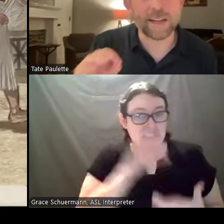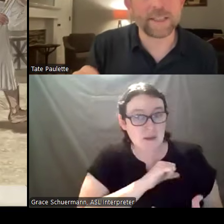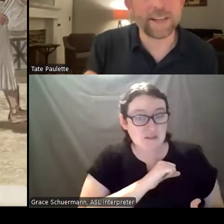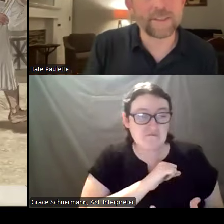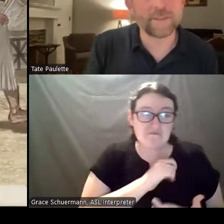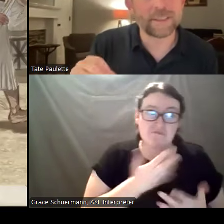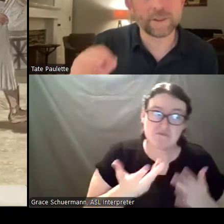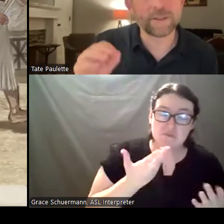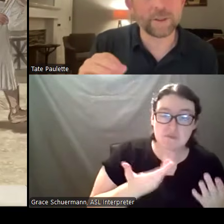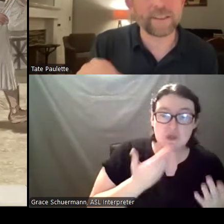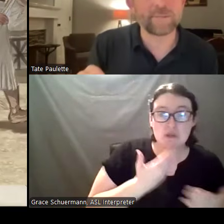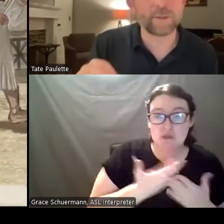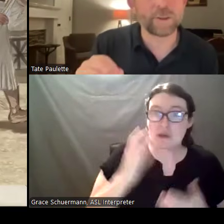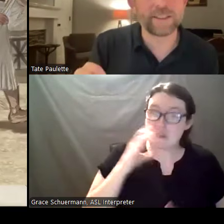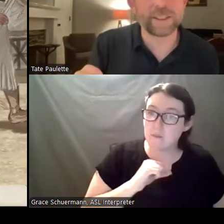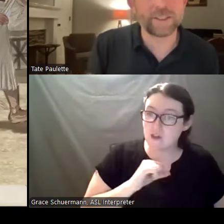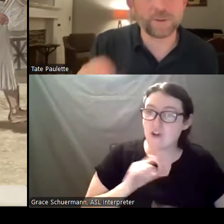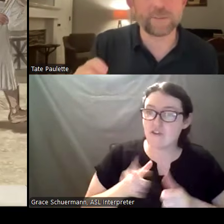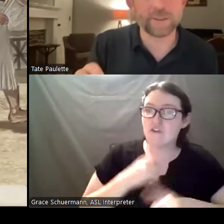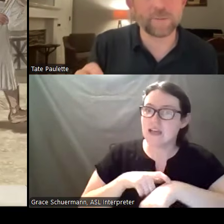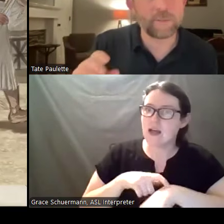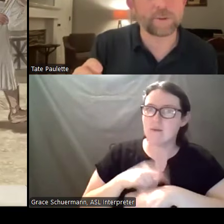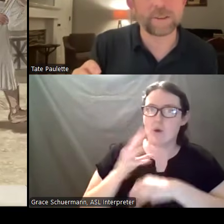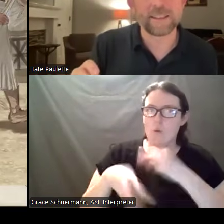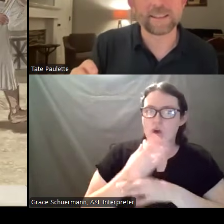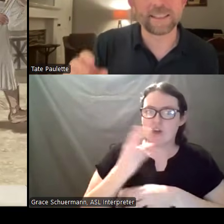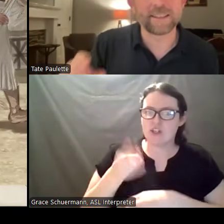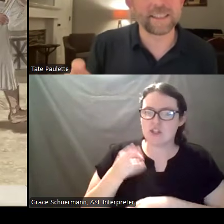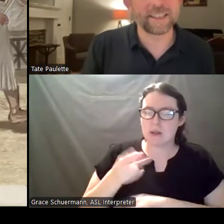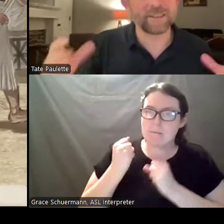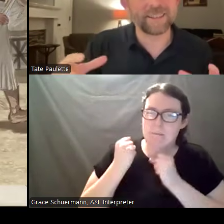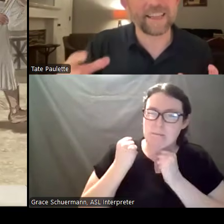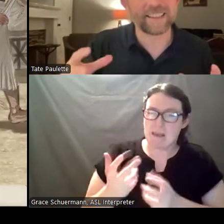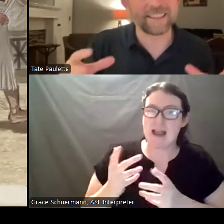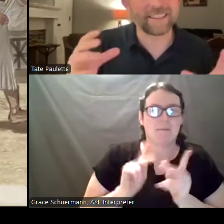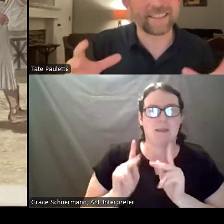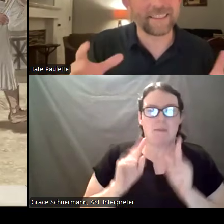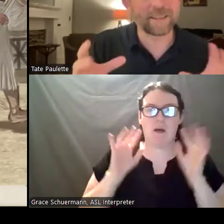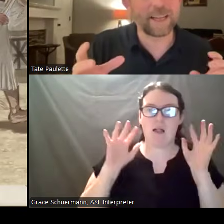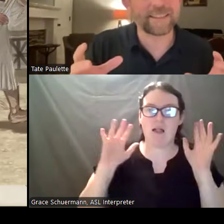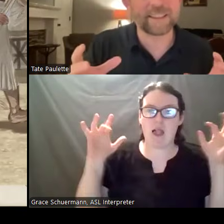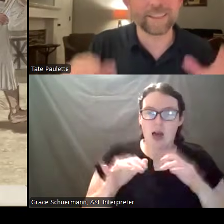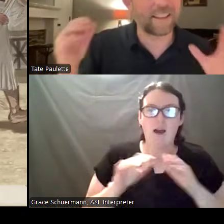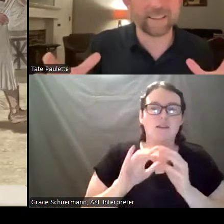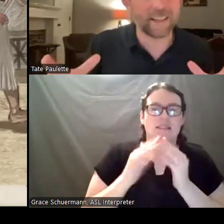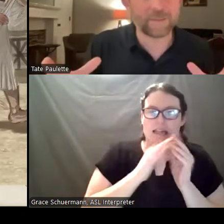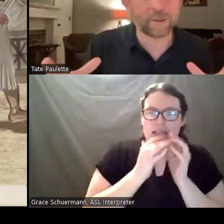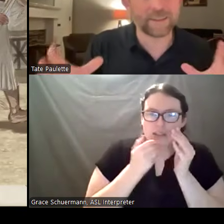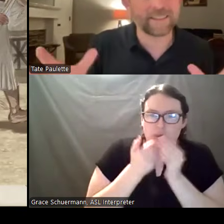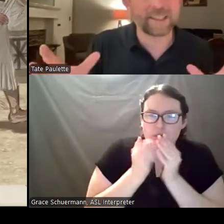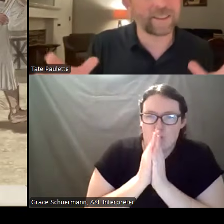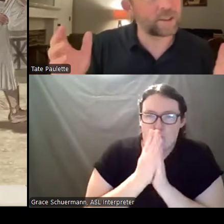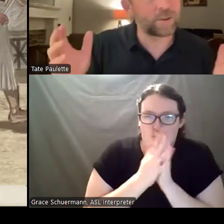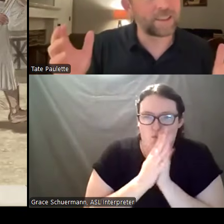unreasonable one. I mean, you have for the first time in world history, huge numbers of people living together tightly in these densely packed settlements and lots of